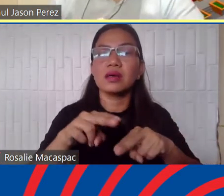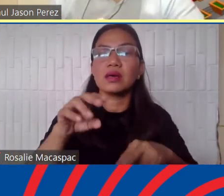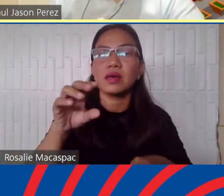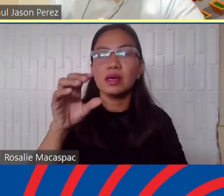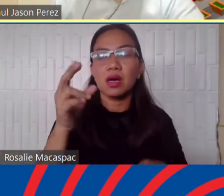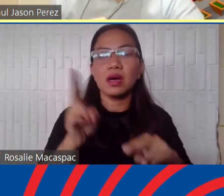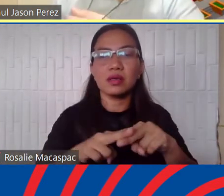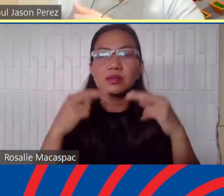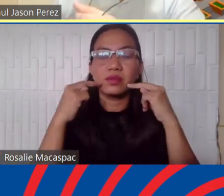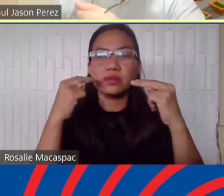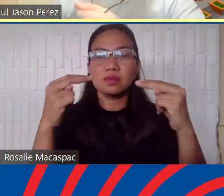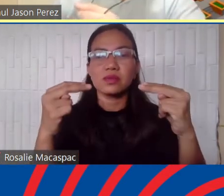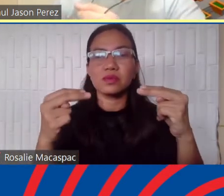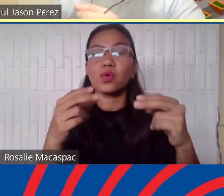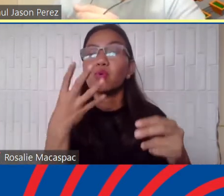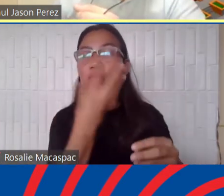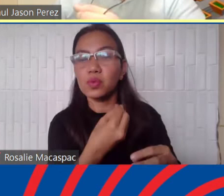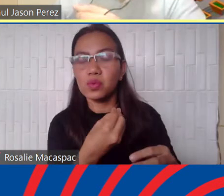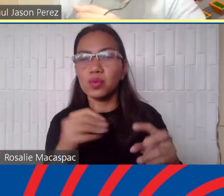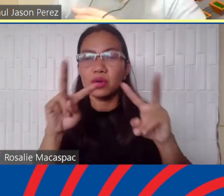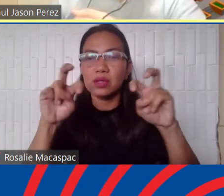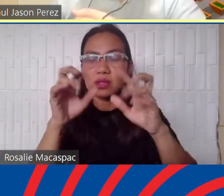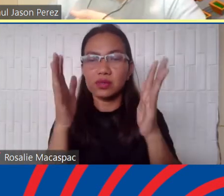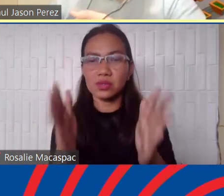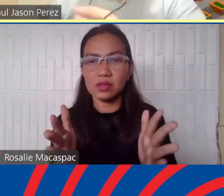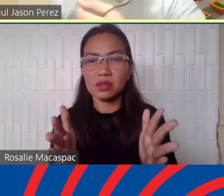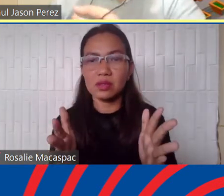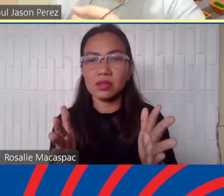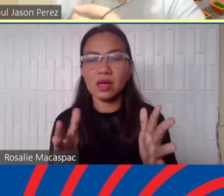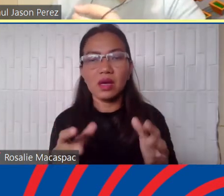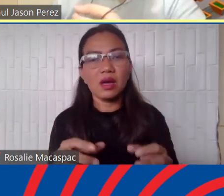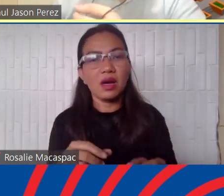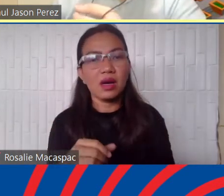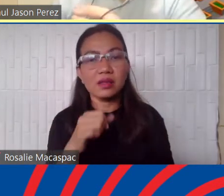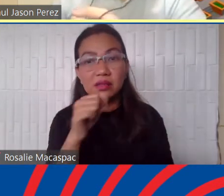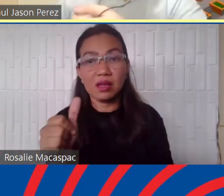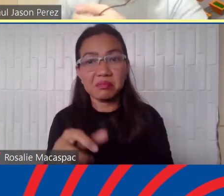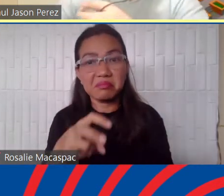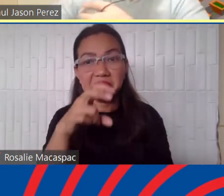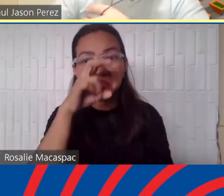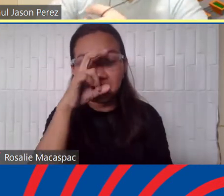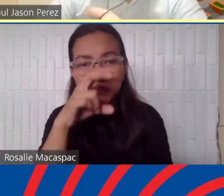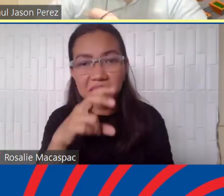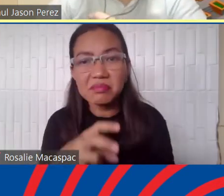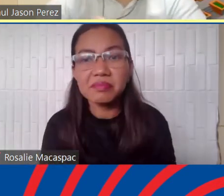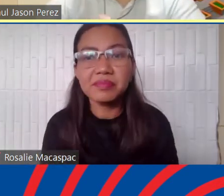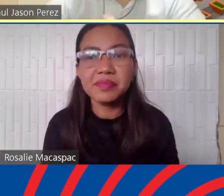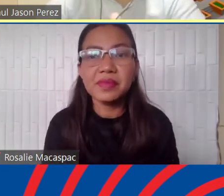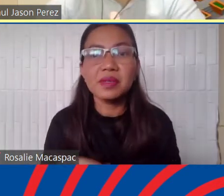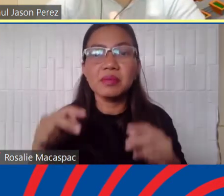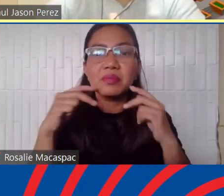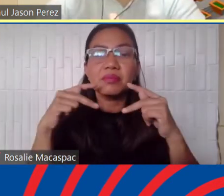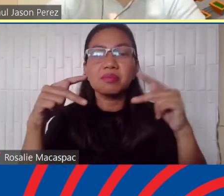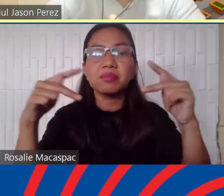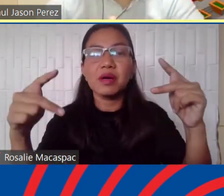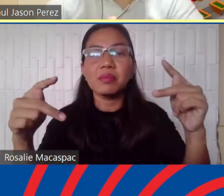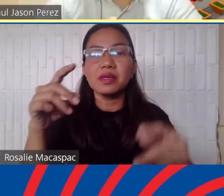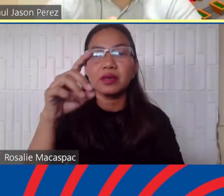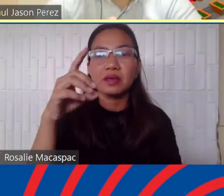the researcher. Ang pinaka non-restrictive, of course, is if you publish your data in the public